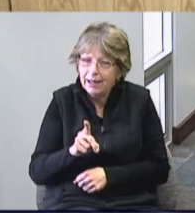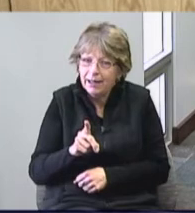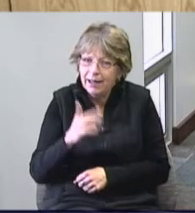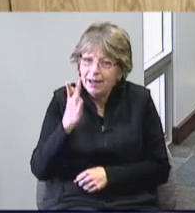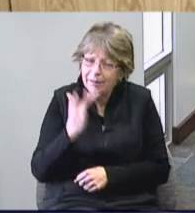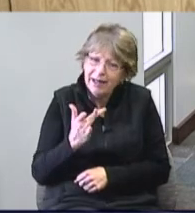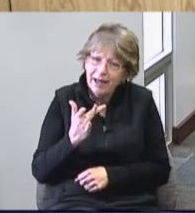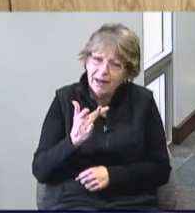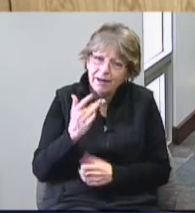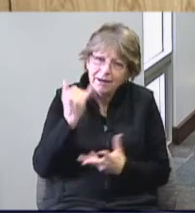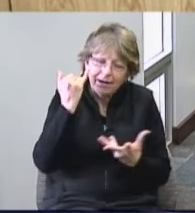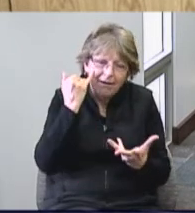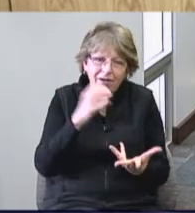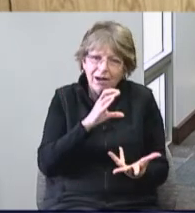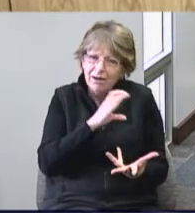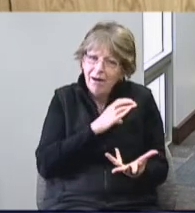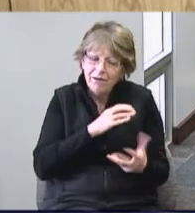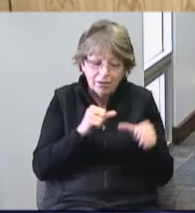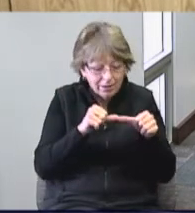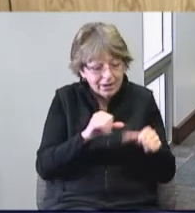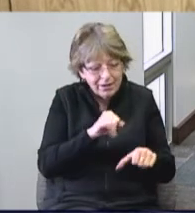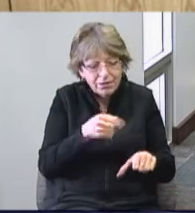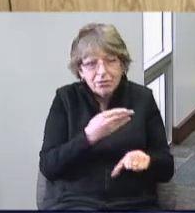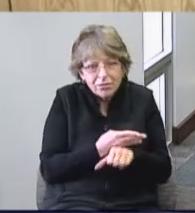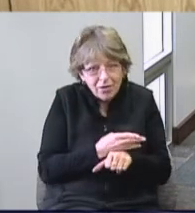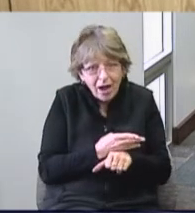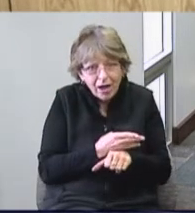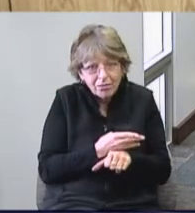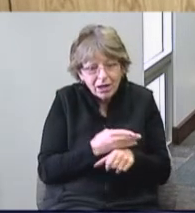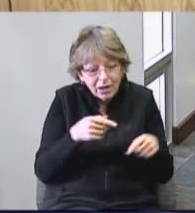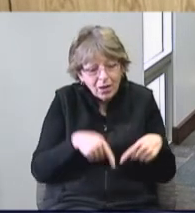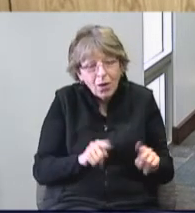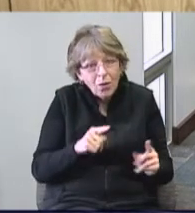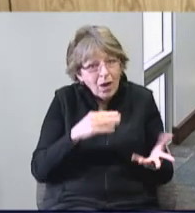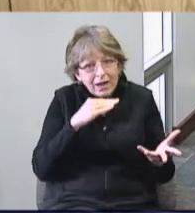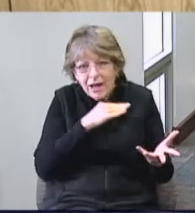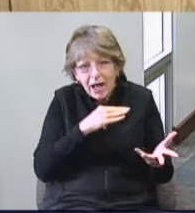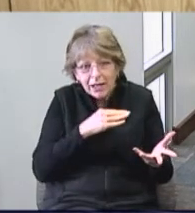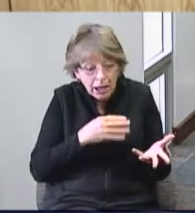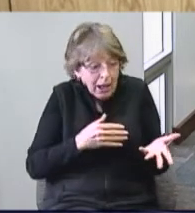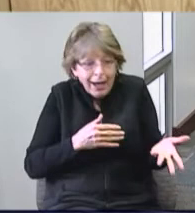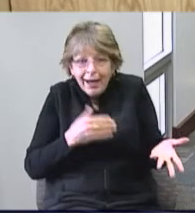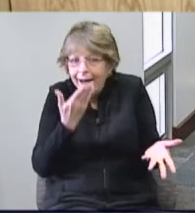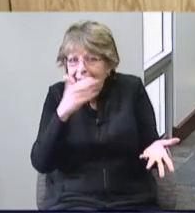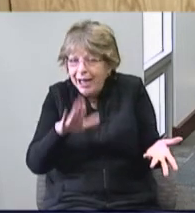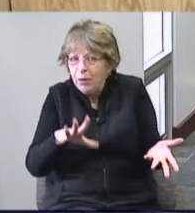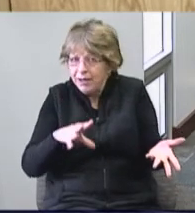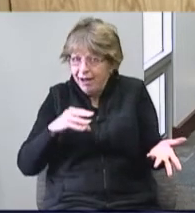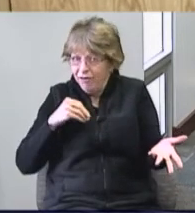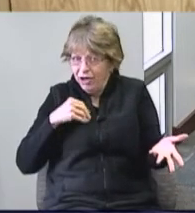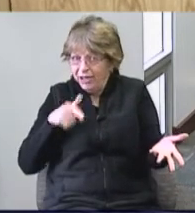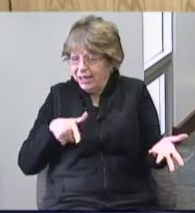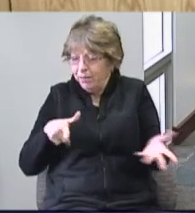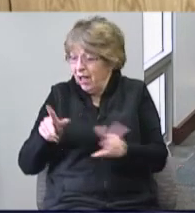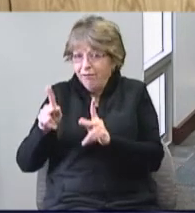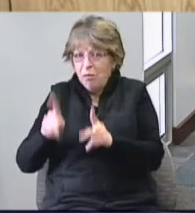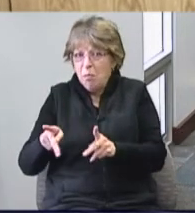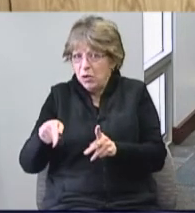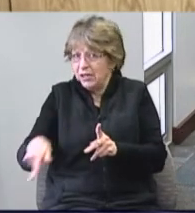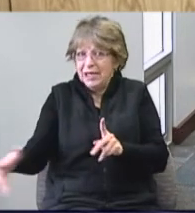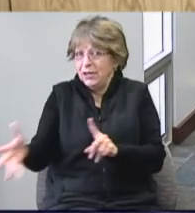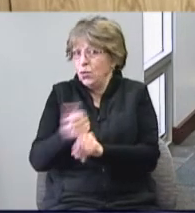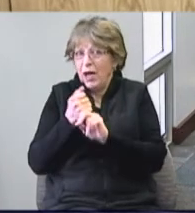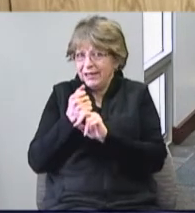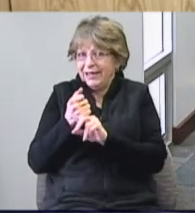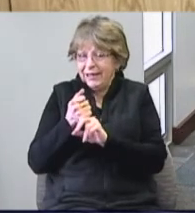Because if an officer is allowed to keep his job for lying, which he would never tolerate in a citizen that he arrested and he was questioning, then